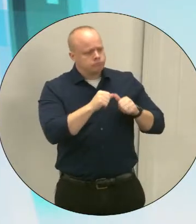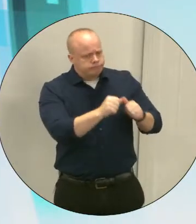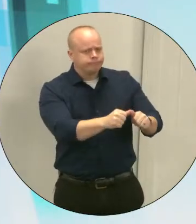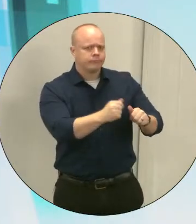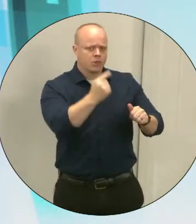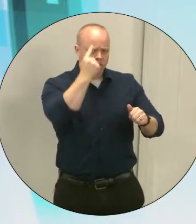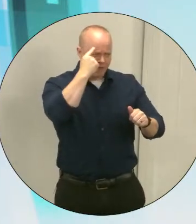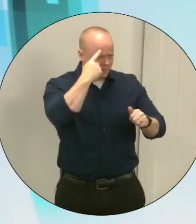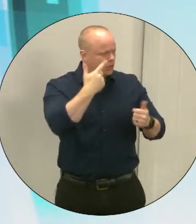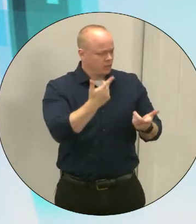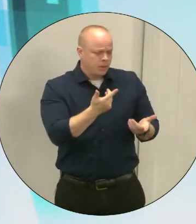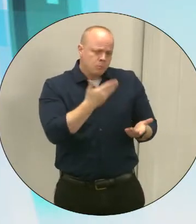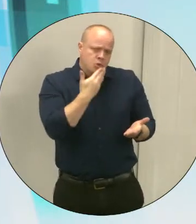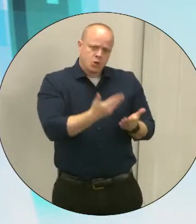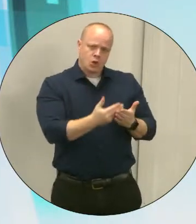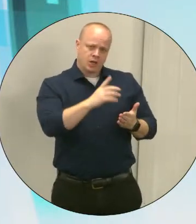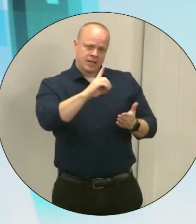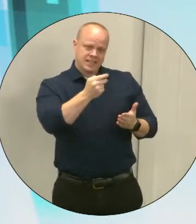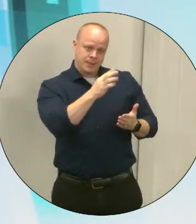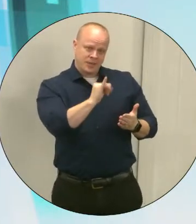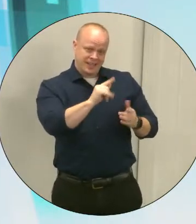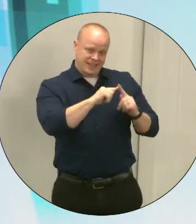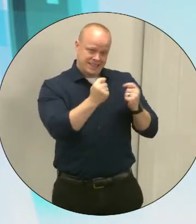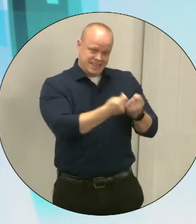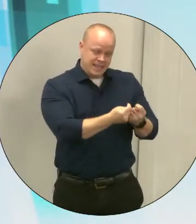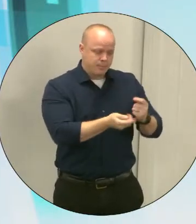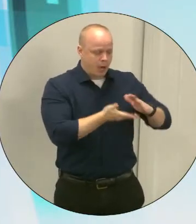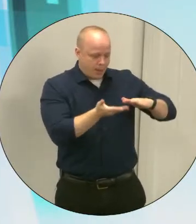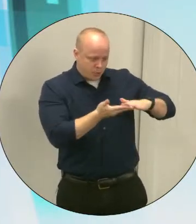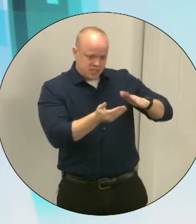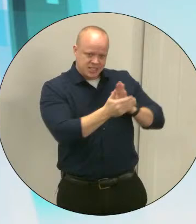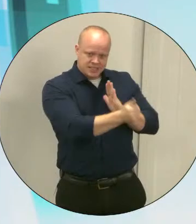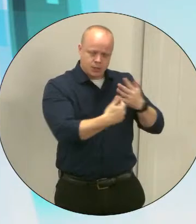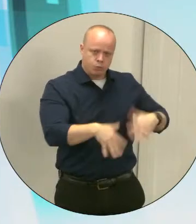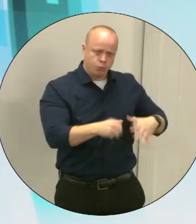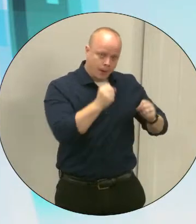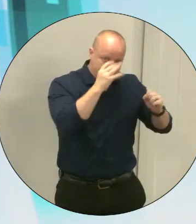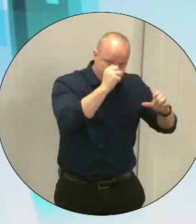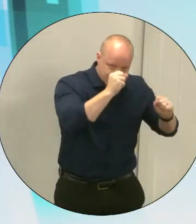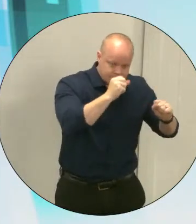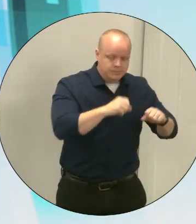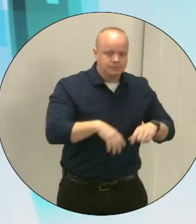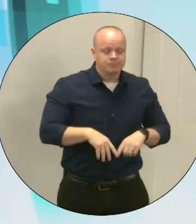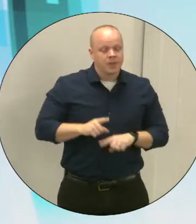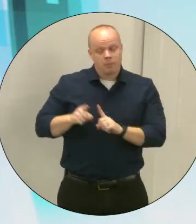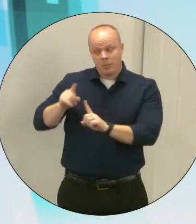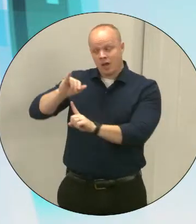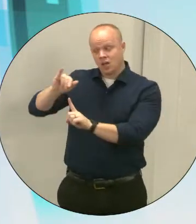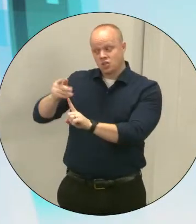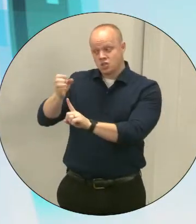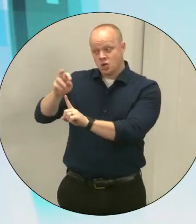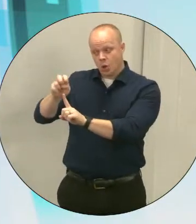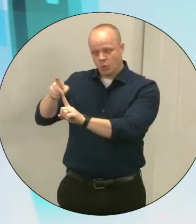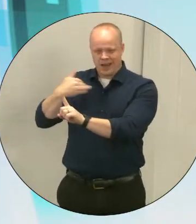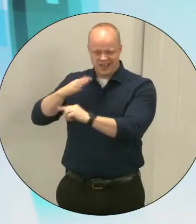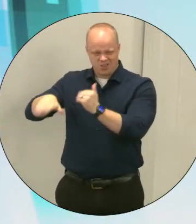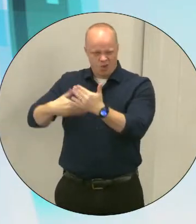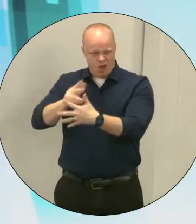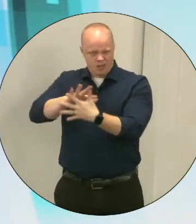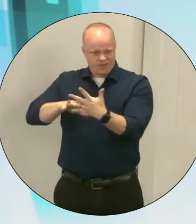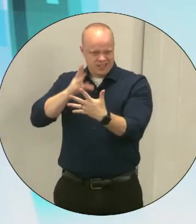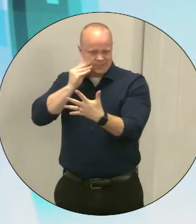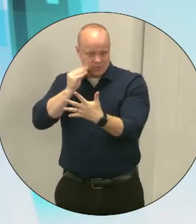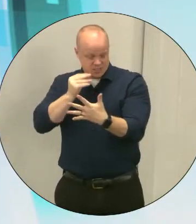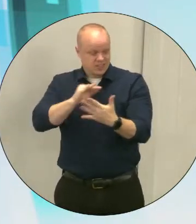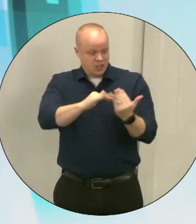he'd be a great deputy team member here. Operational skills were amazing. But Joan checks all the boxes, and the community and staff asked